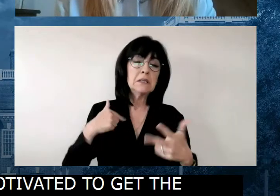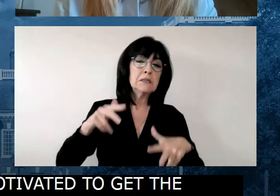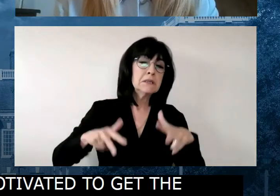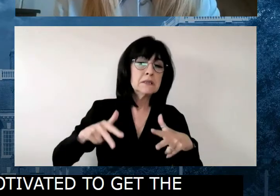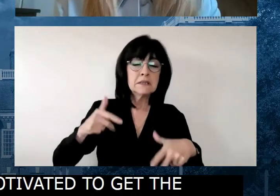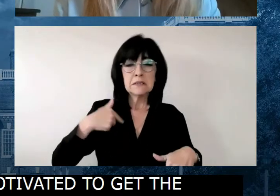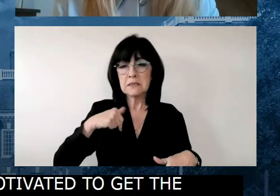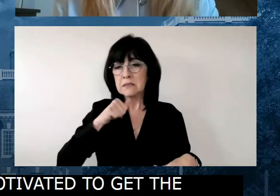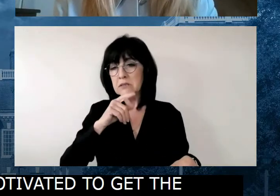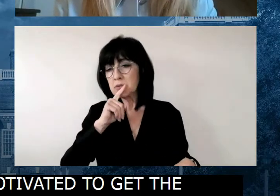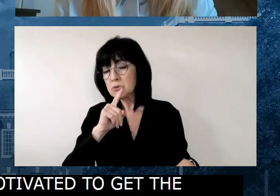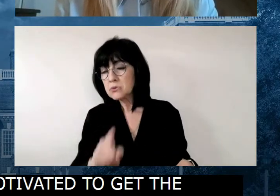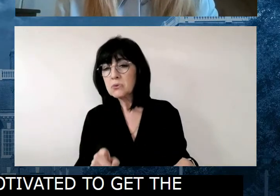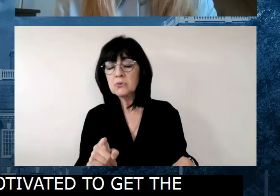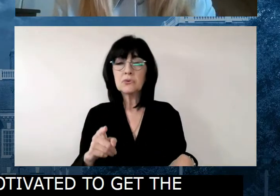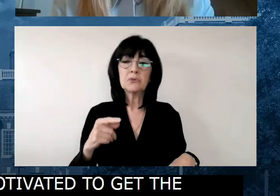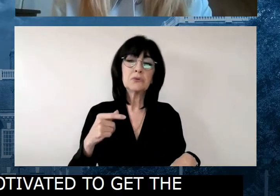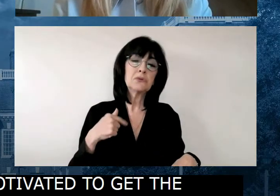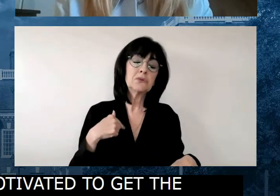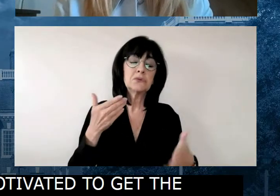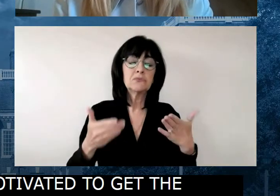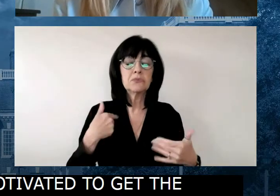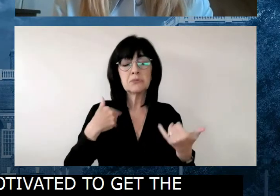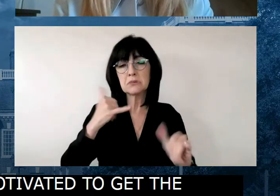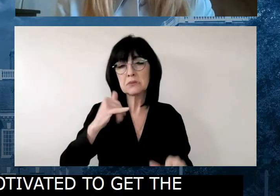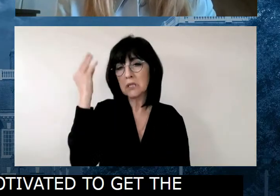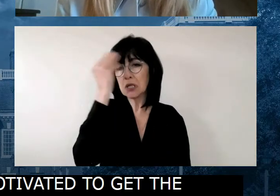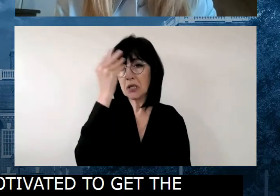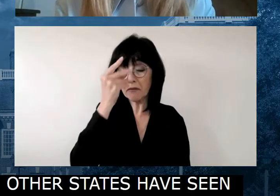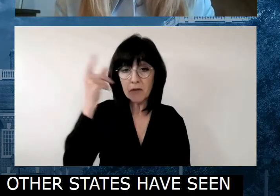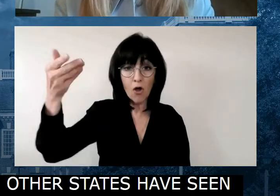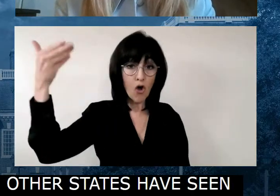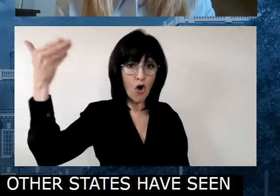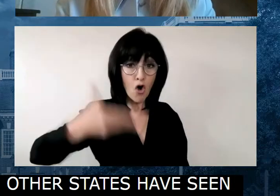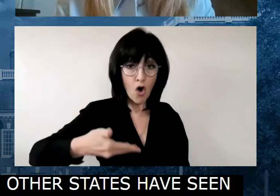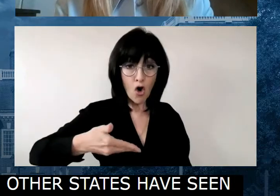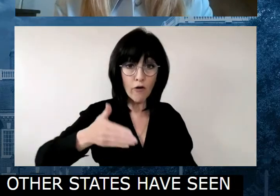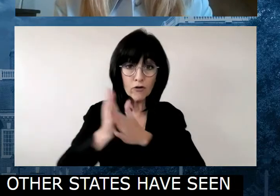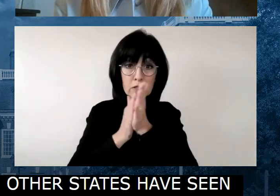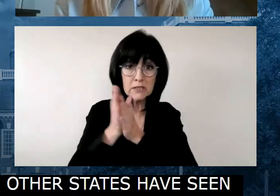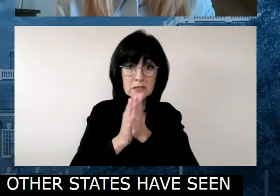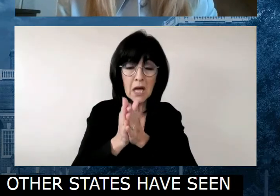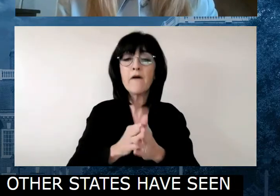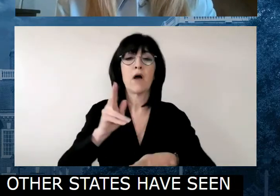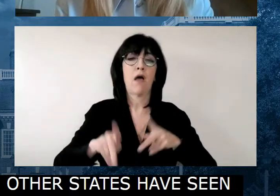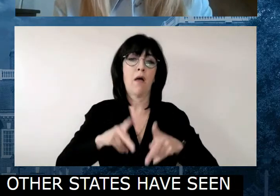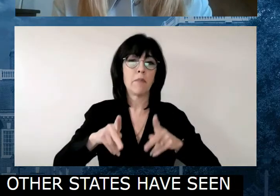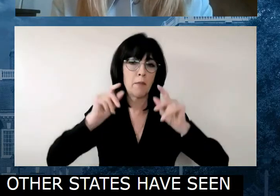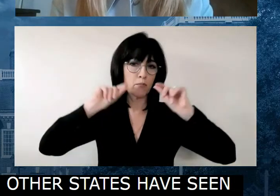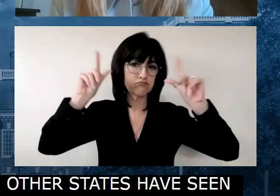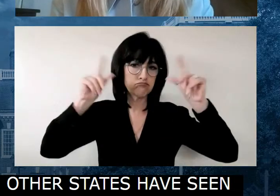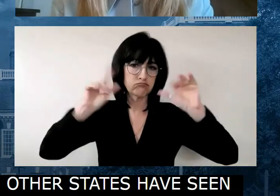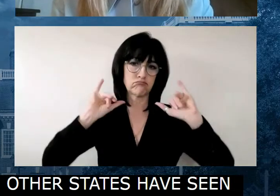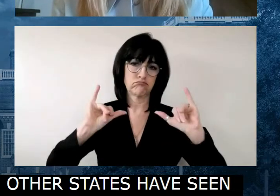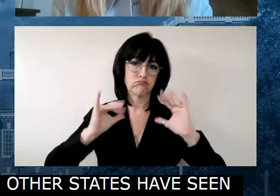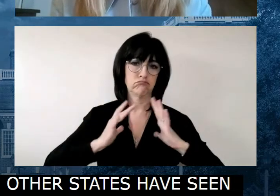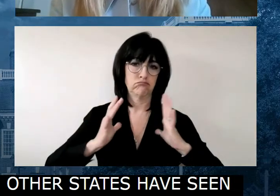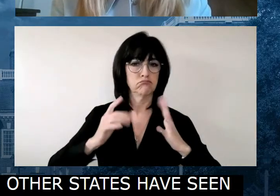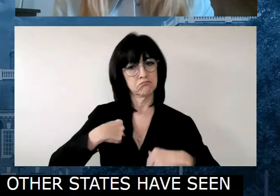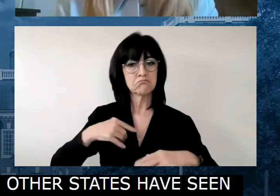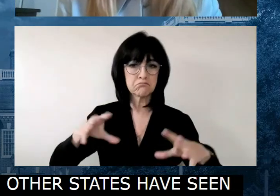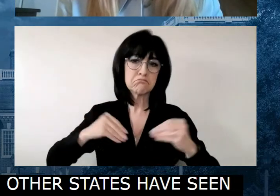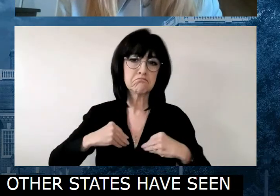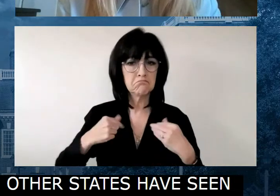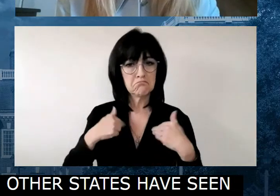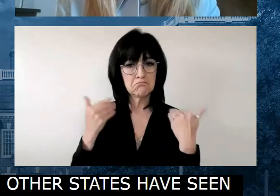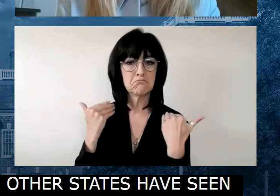example, Ohio and Maine have both recently been sharing the experiences that they've seen in